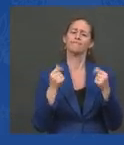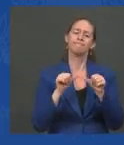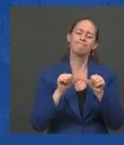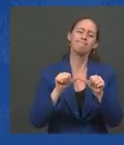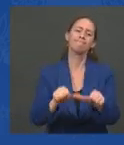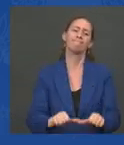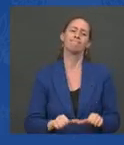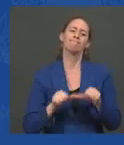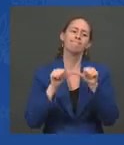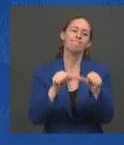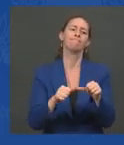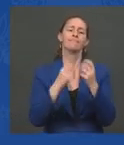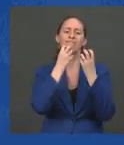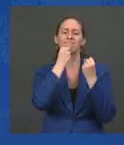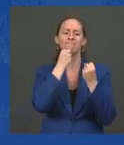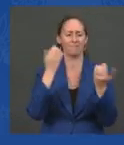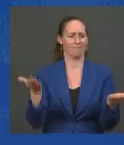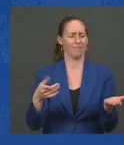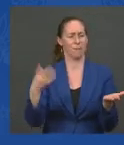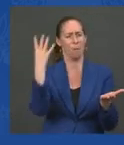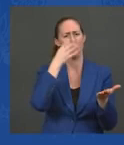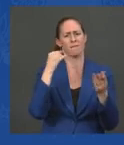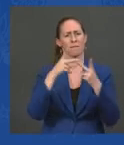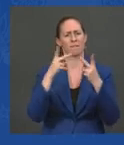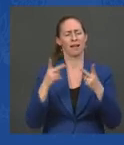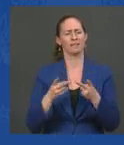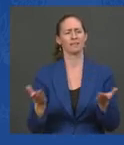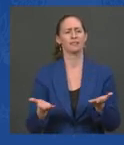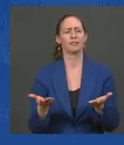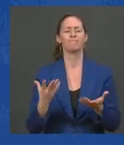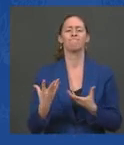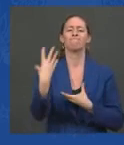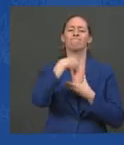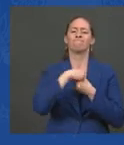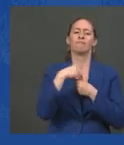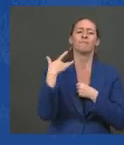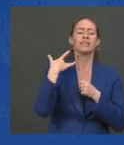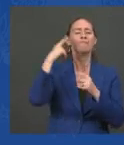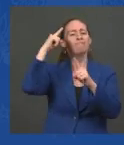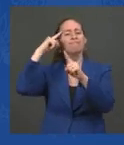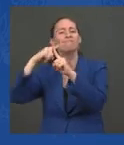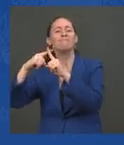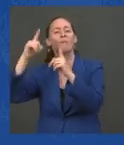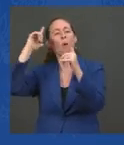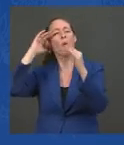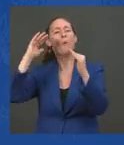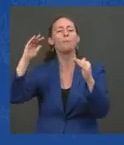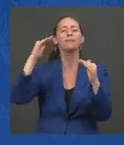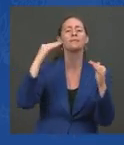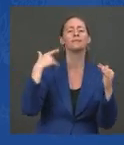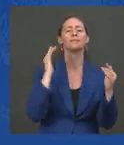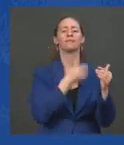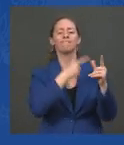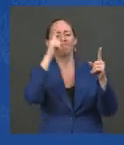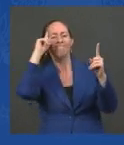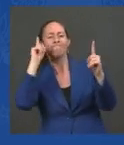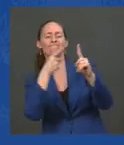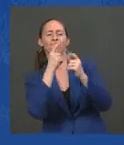place, tumbled in turmoil with hope and promise of a nation always seeking, always thriving, always keeping the